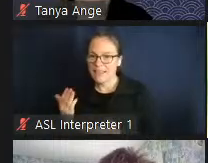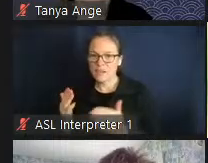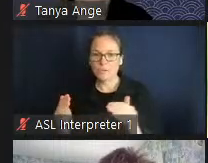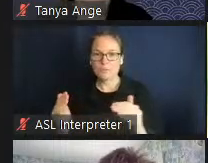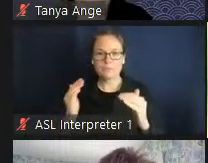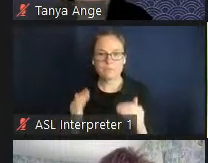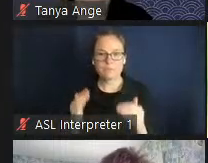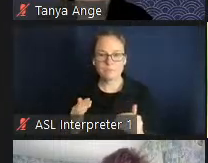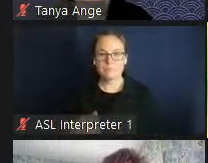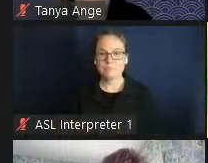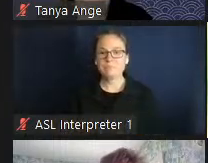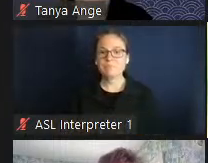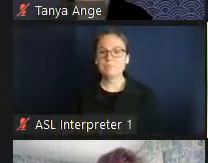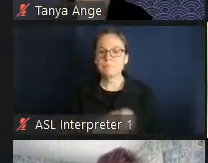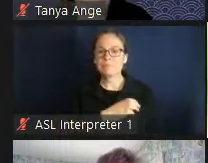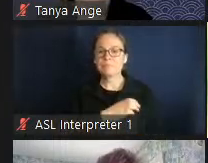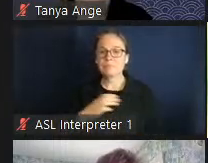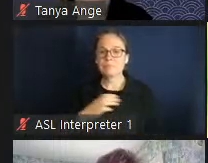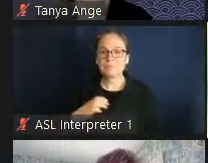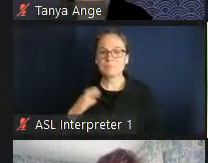Commissioner Fye.